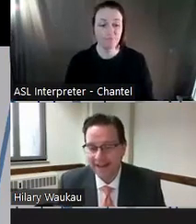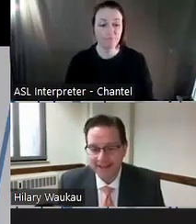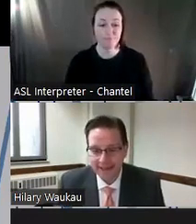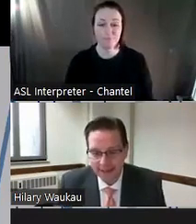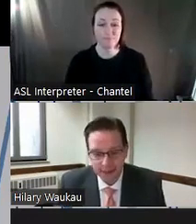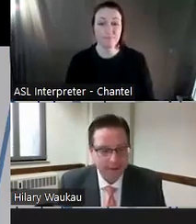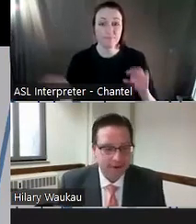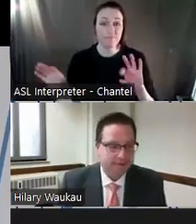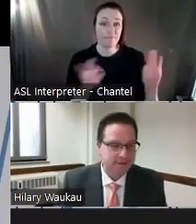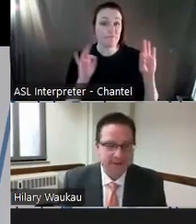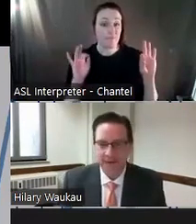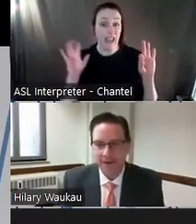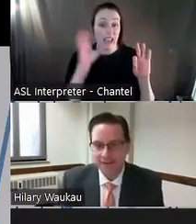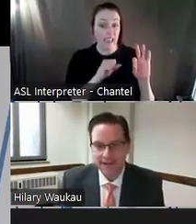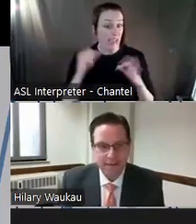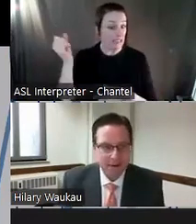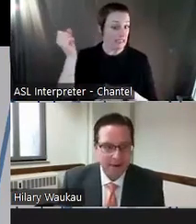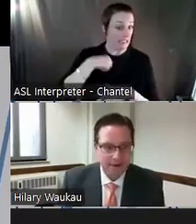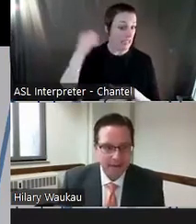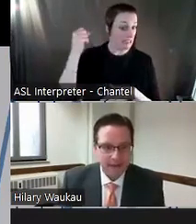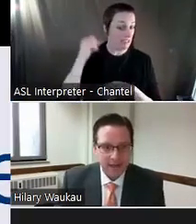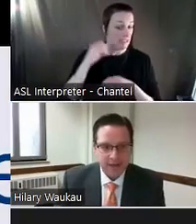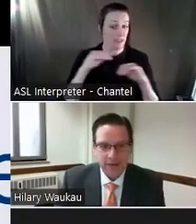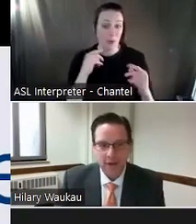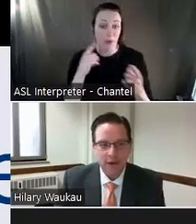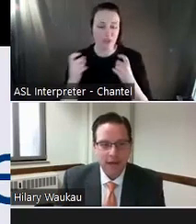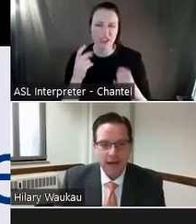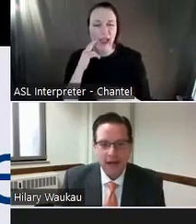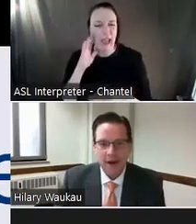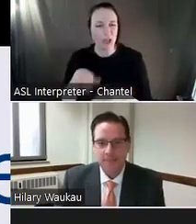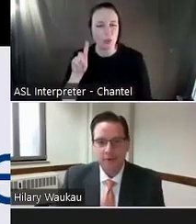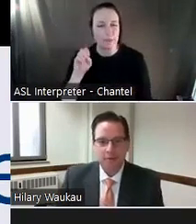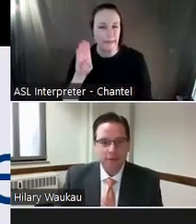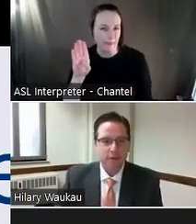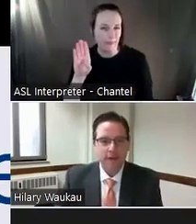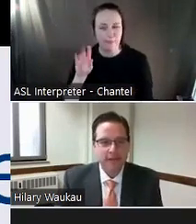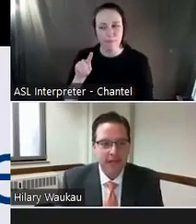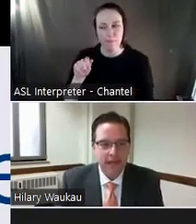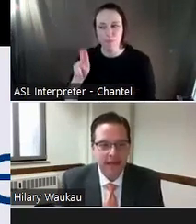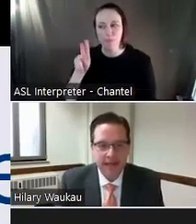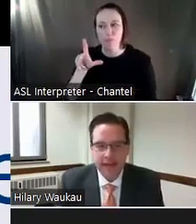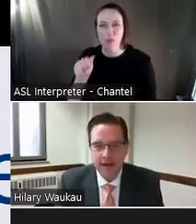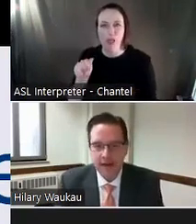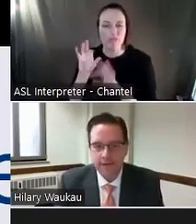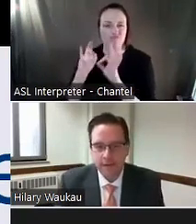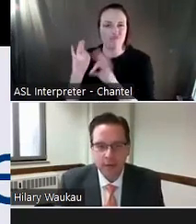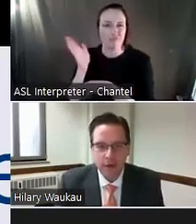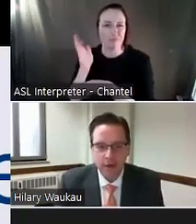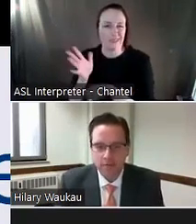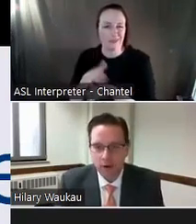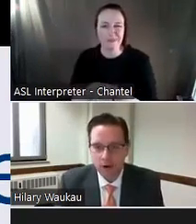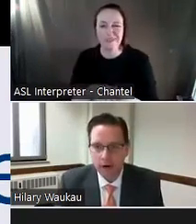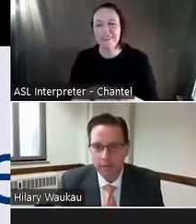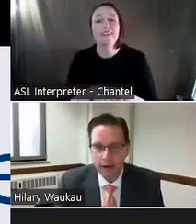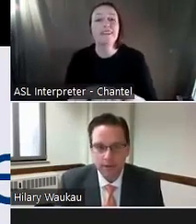I'll take that as a yes. I knew we had the right folks on the call with Deb and Paula. So just moving on to the next slide. Again, for those that want to